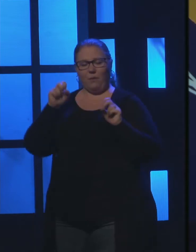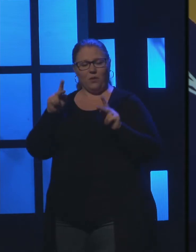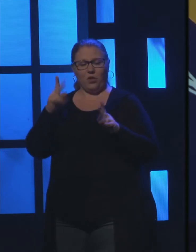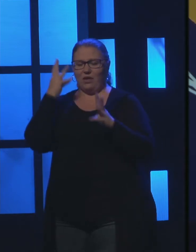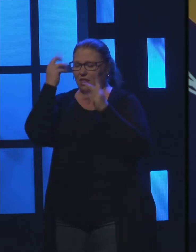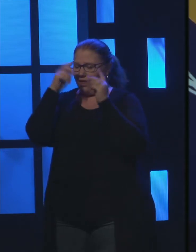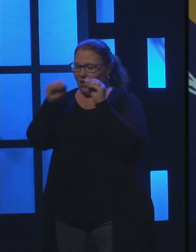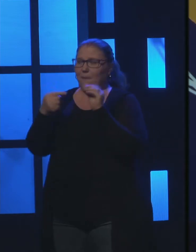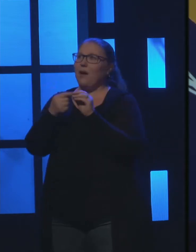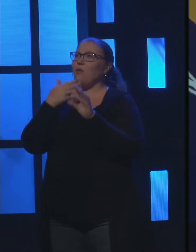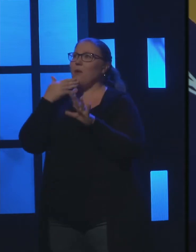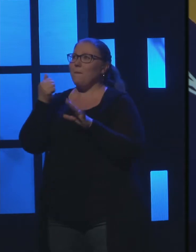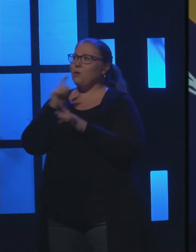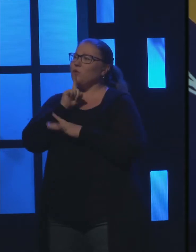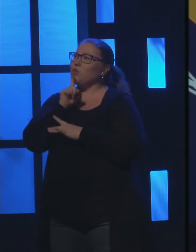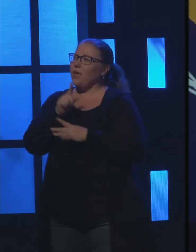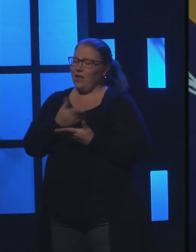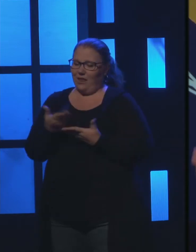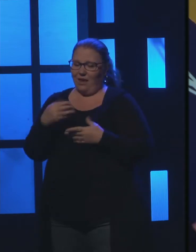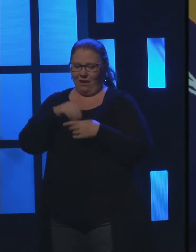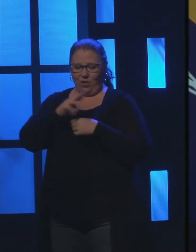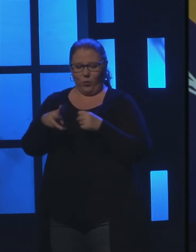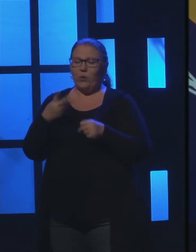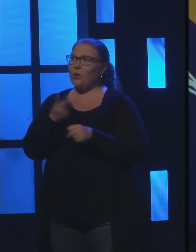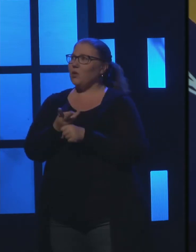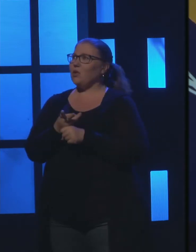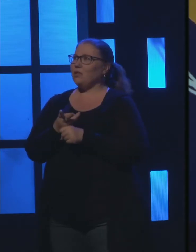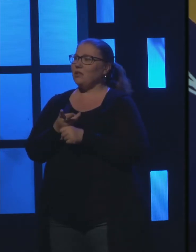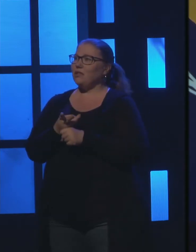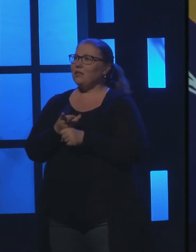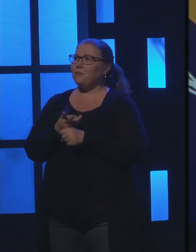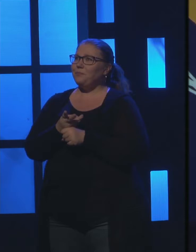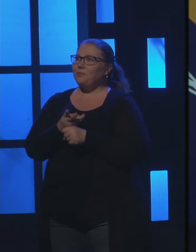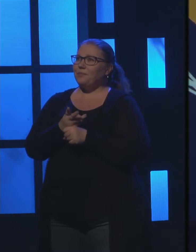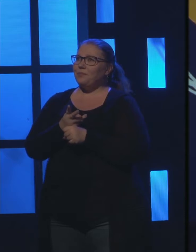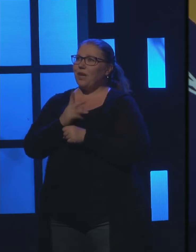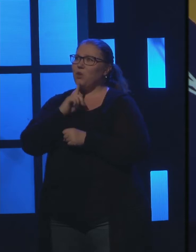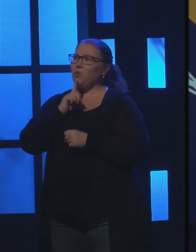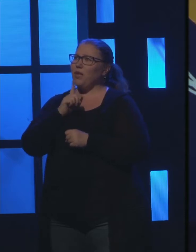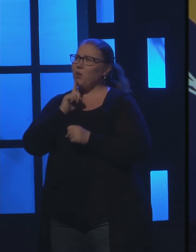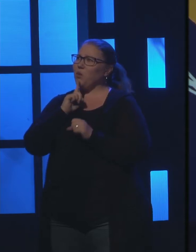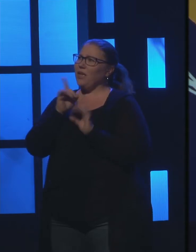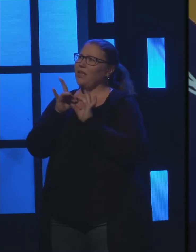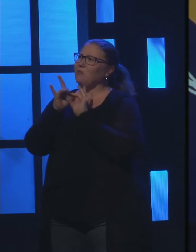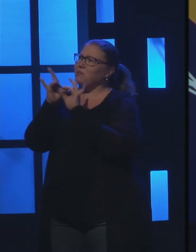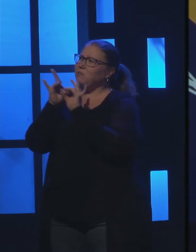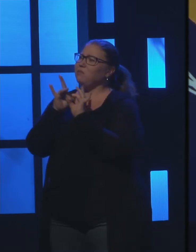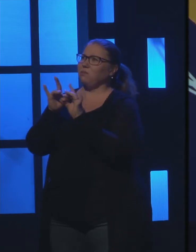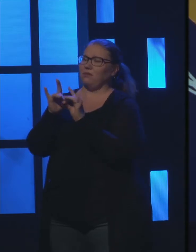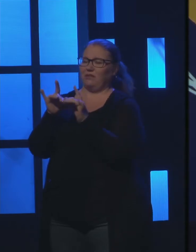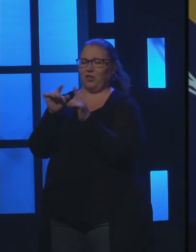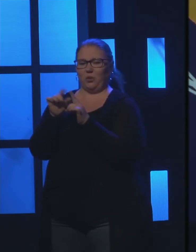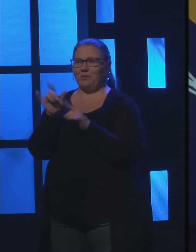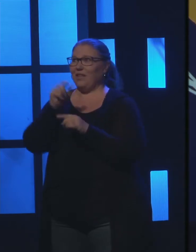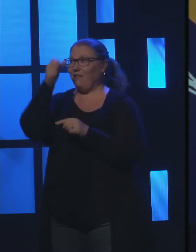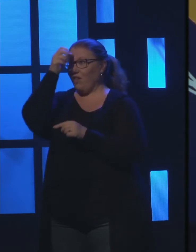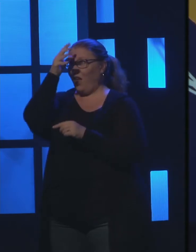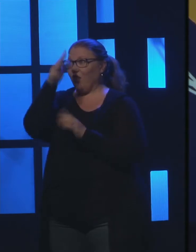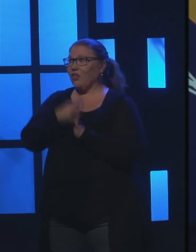of the most real thing in this world in very intimate relational terms, like